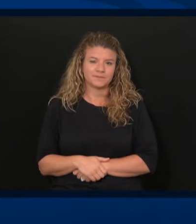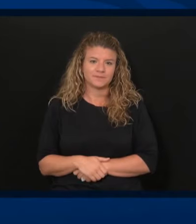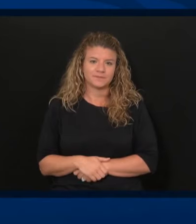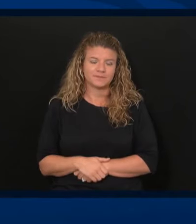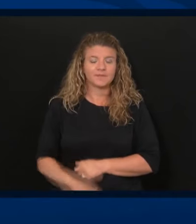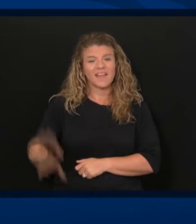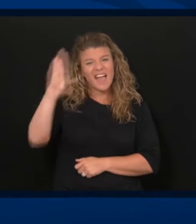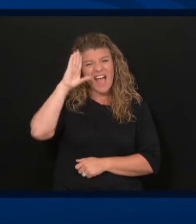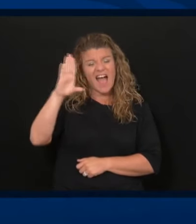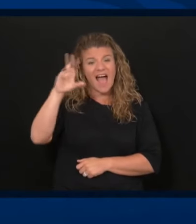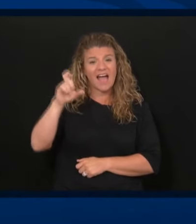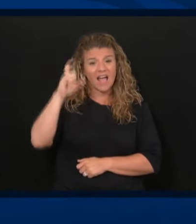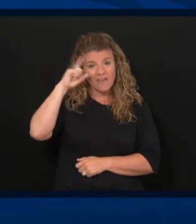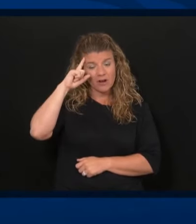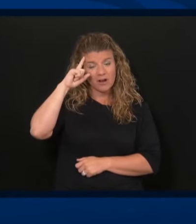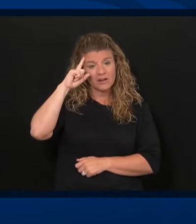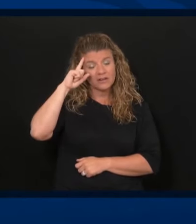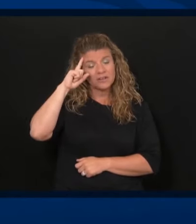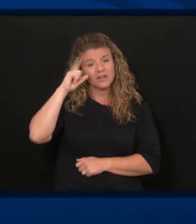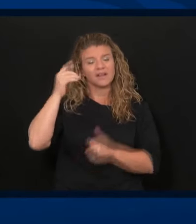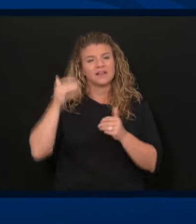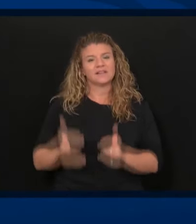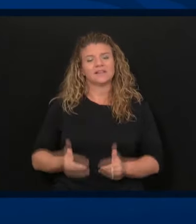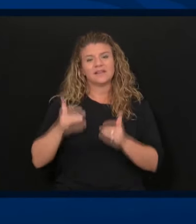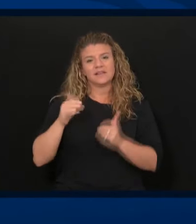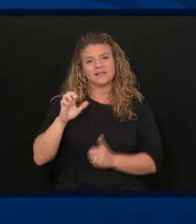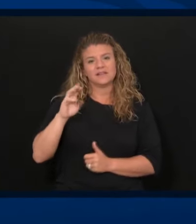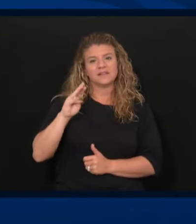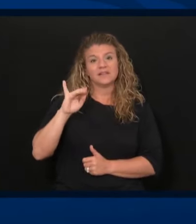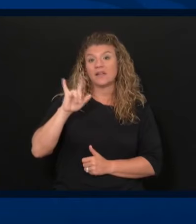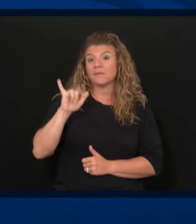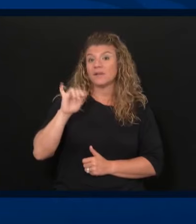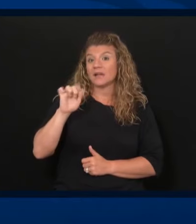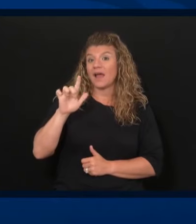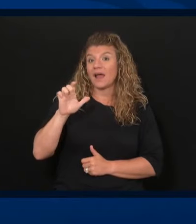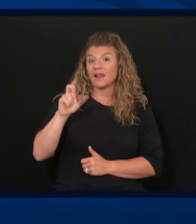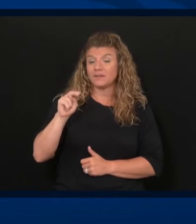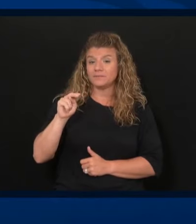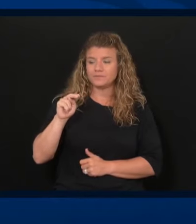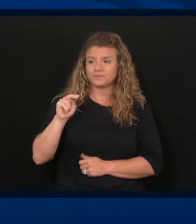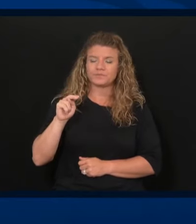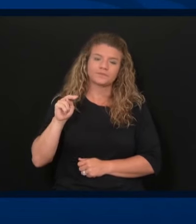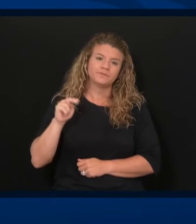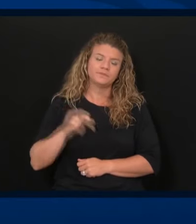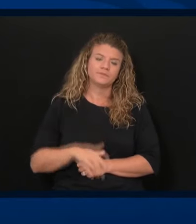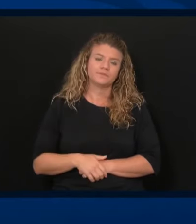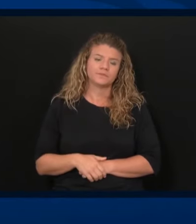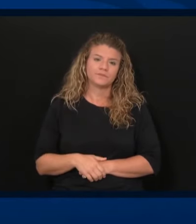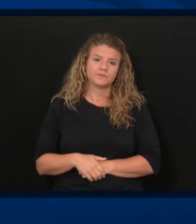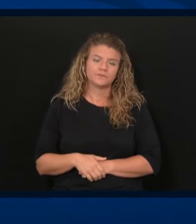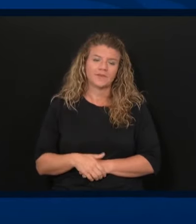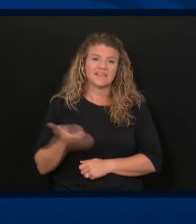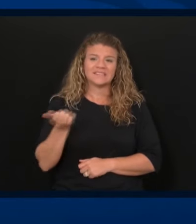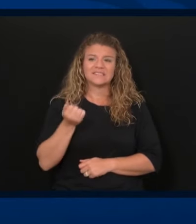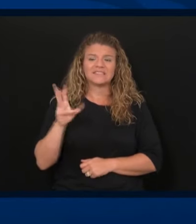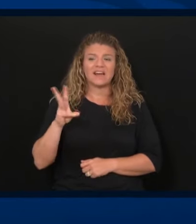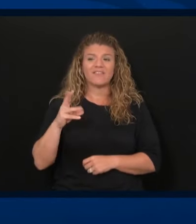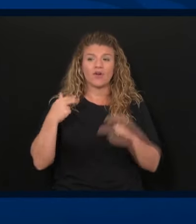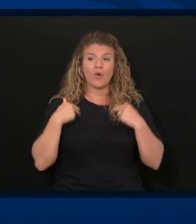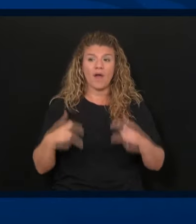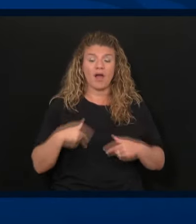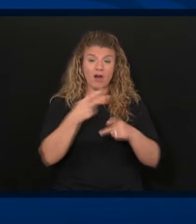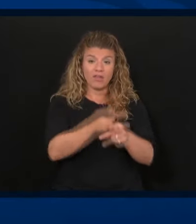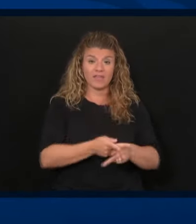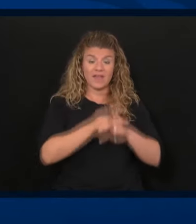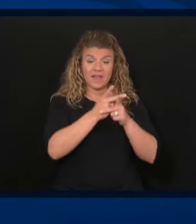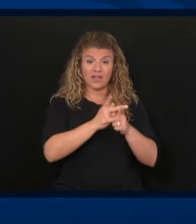Hi, Governor. This is Emily Allen from West Virginia Public Broadcasting. Several healthcare centers and clinics are,